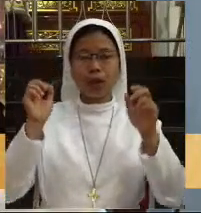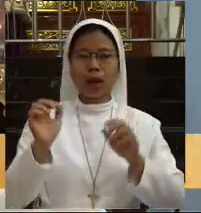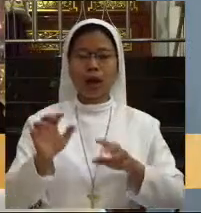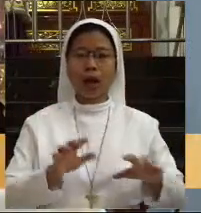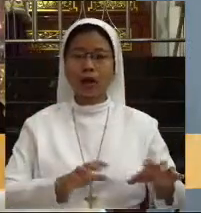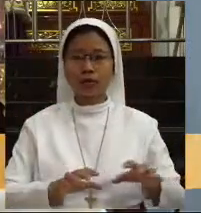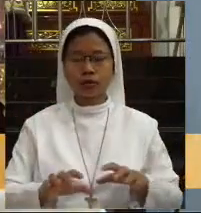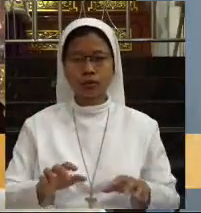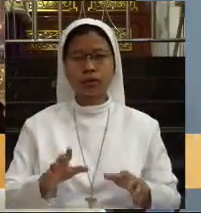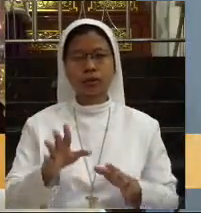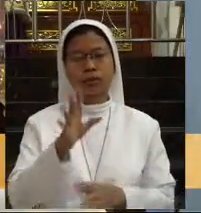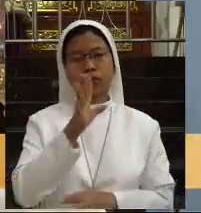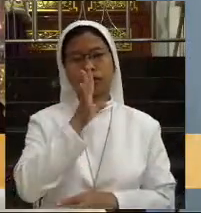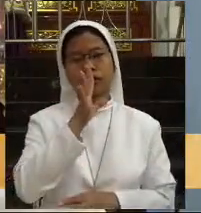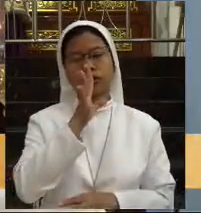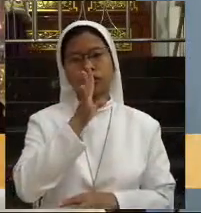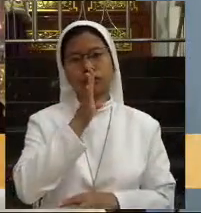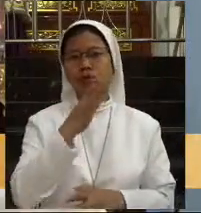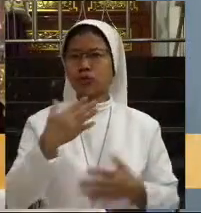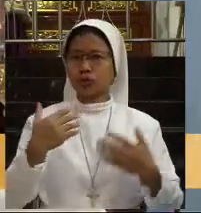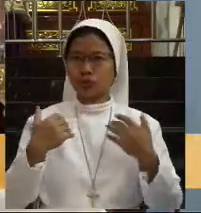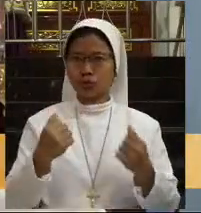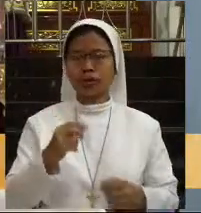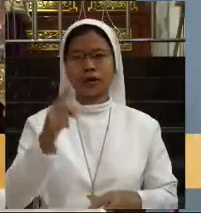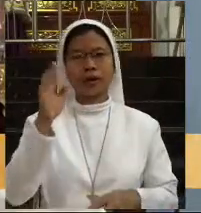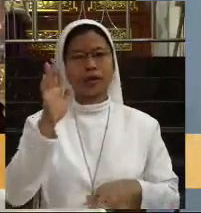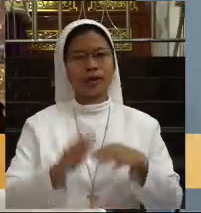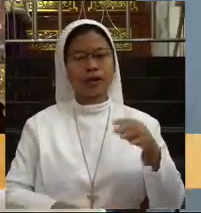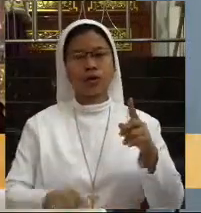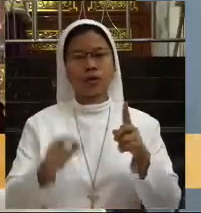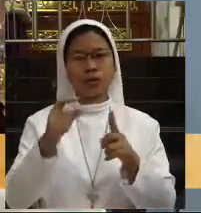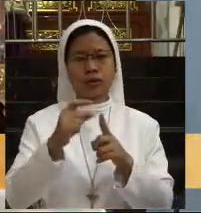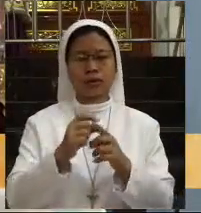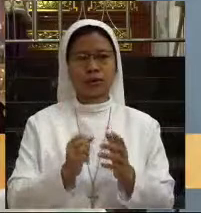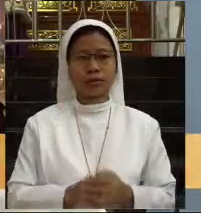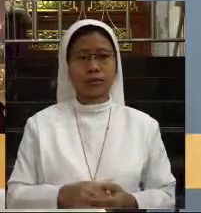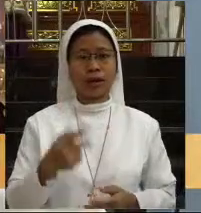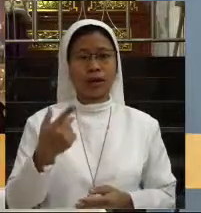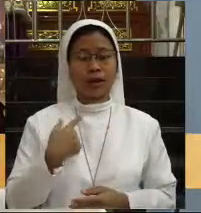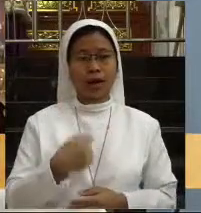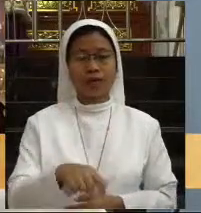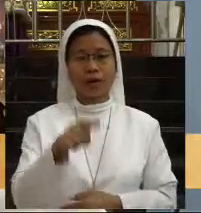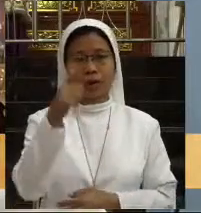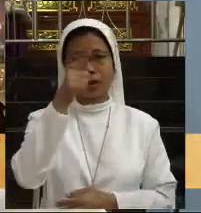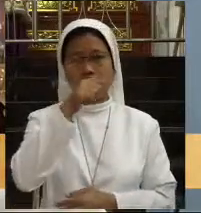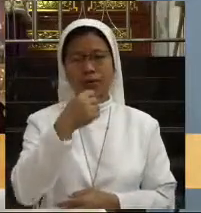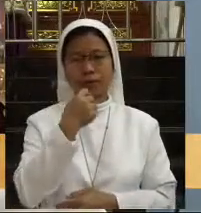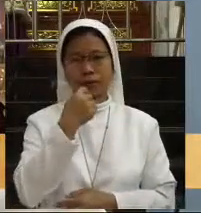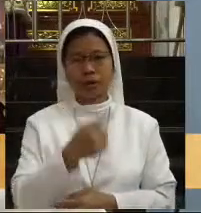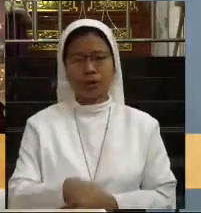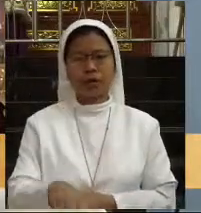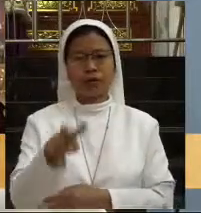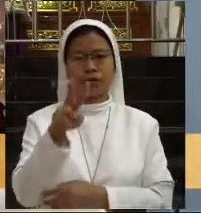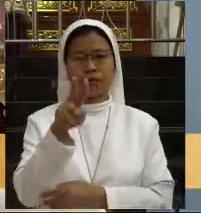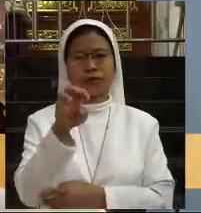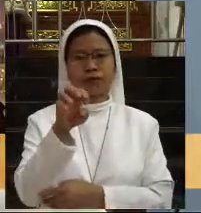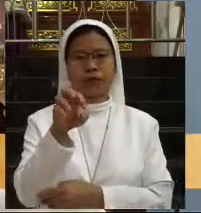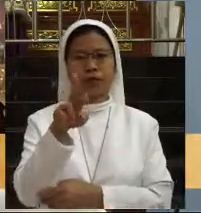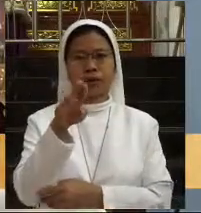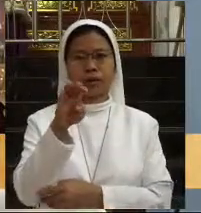deeds. There is a Latin saying, verba movent,